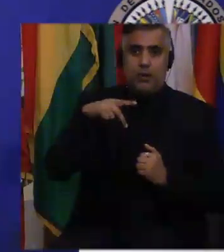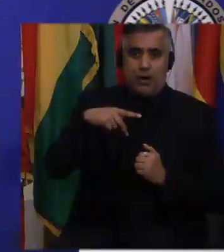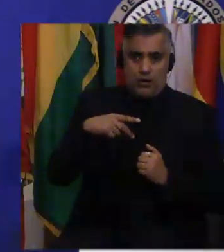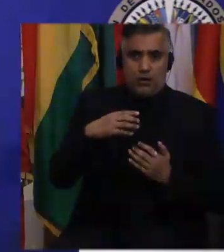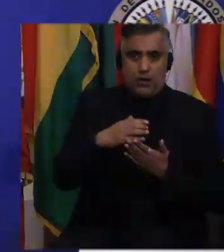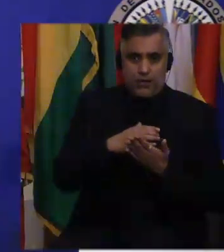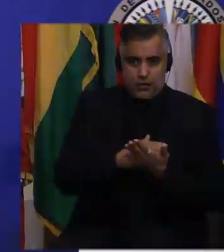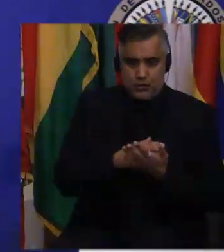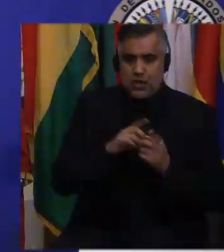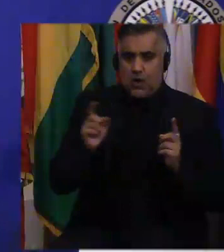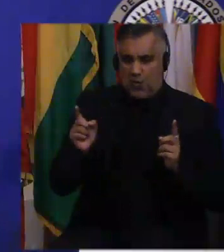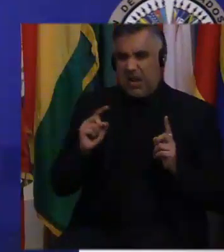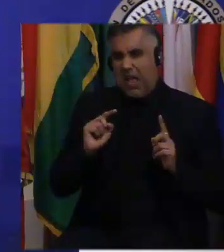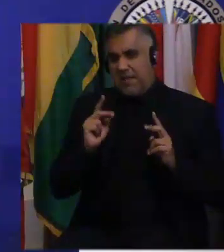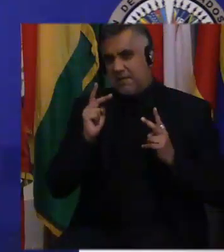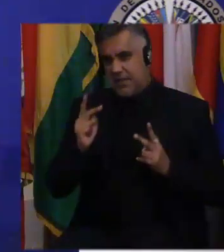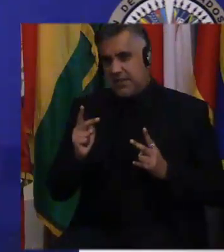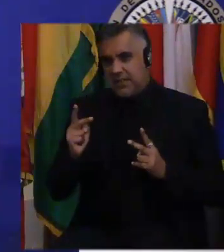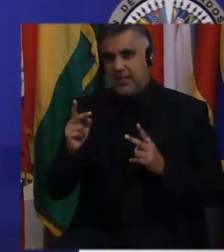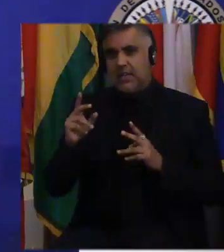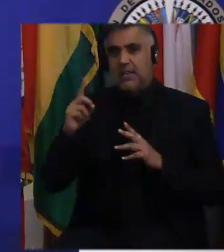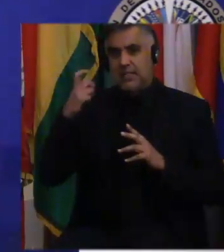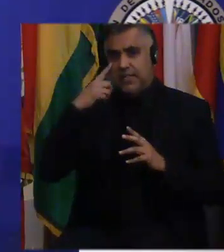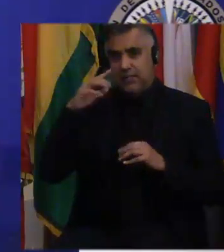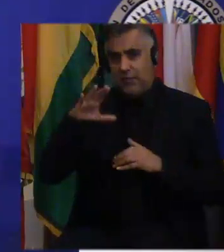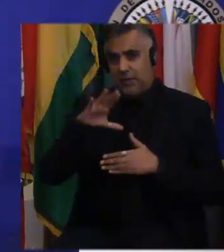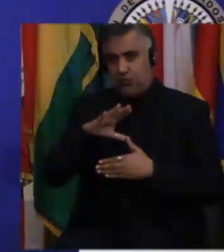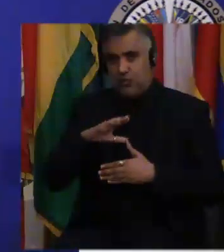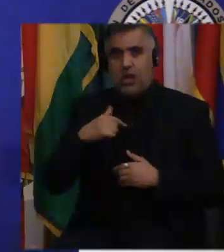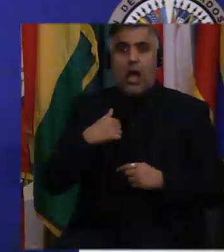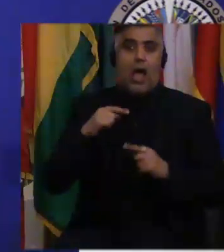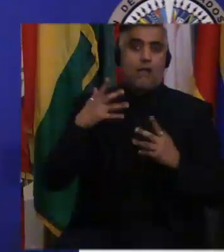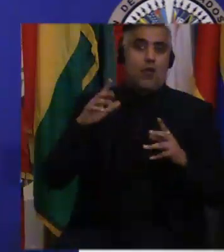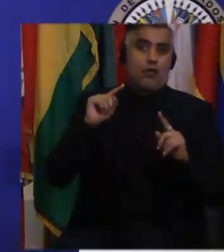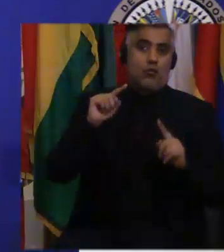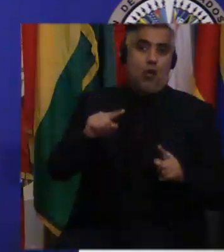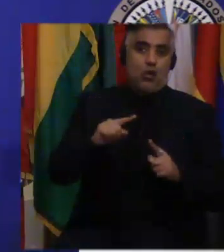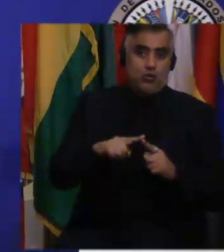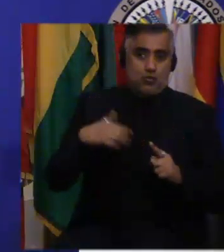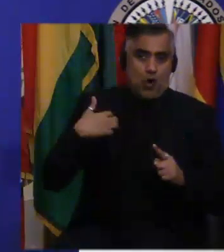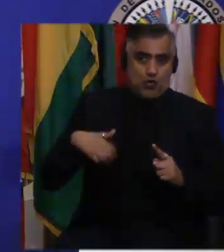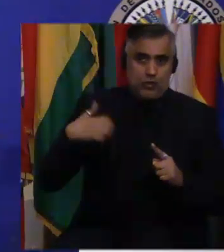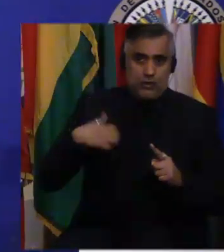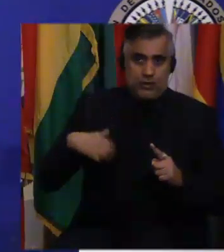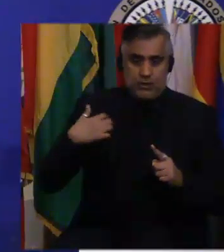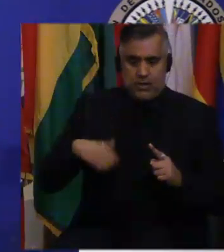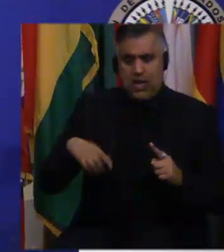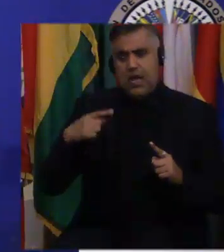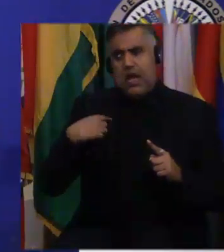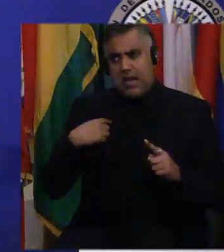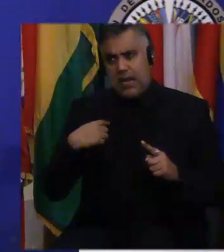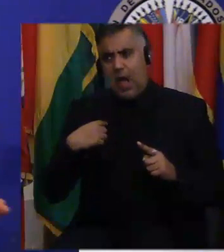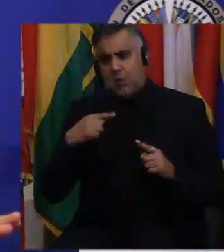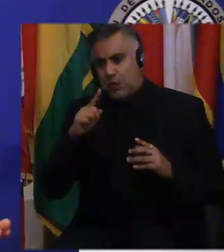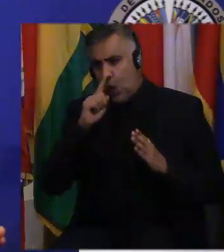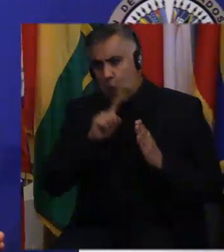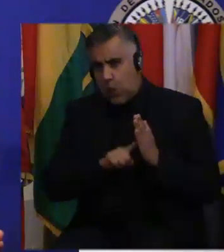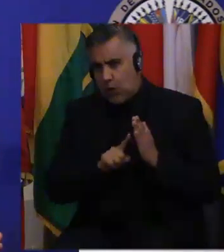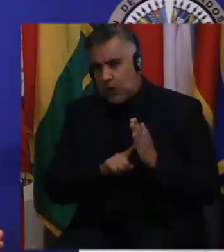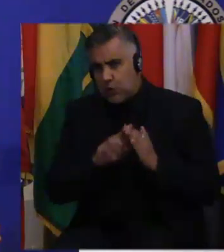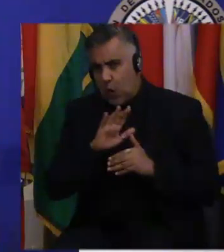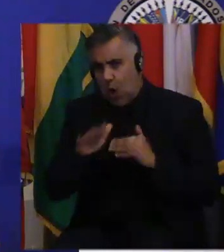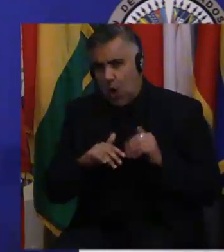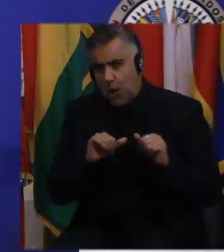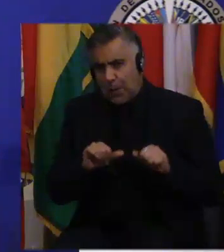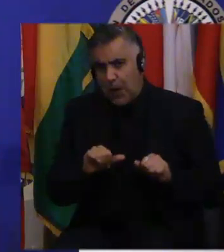I'm visiting state from this region. I have had a visit to Argentina, and I was really looking into all